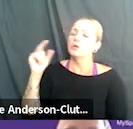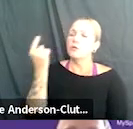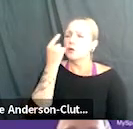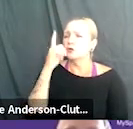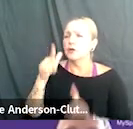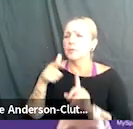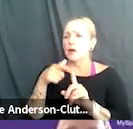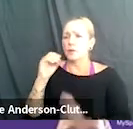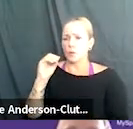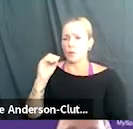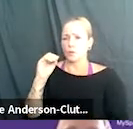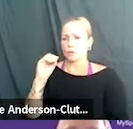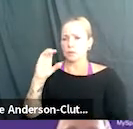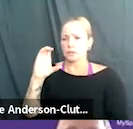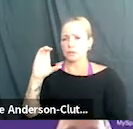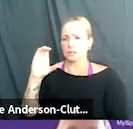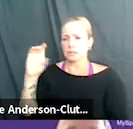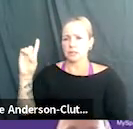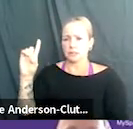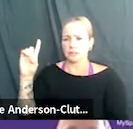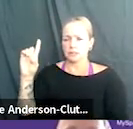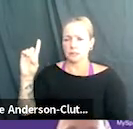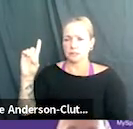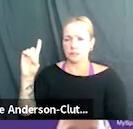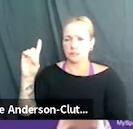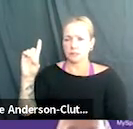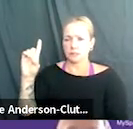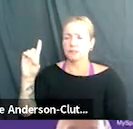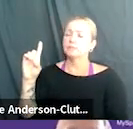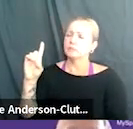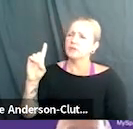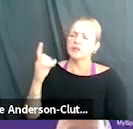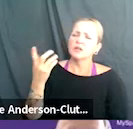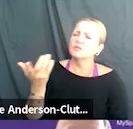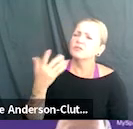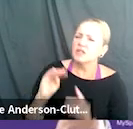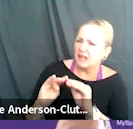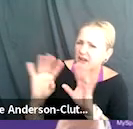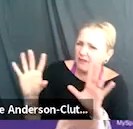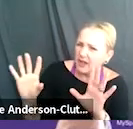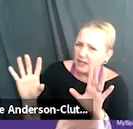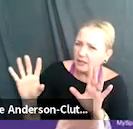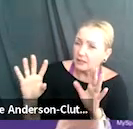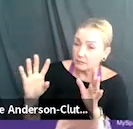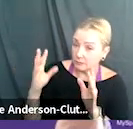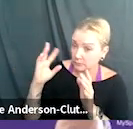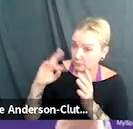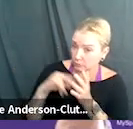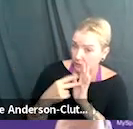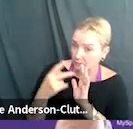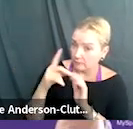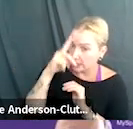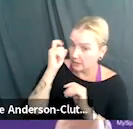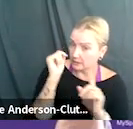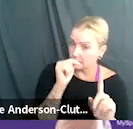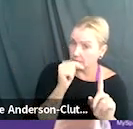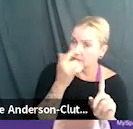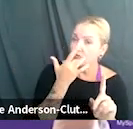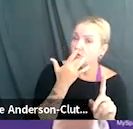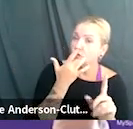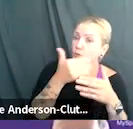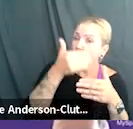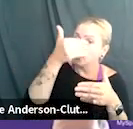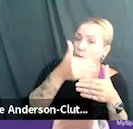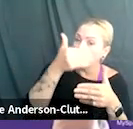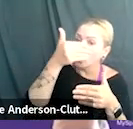which part are you thinking about? Is that with the need for the doors and the windows to be closed, or things being in the right